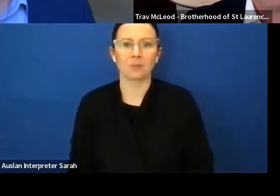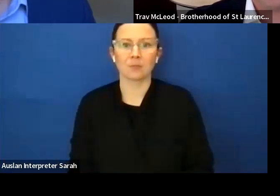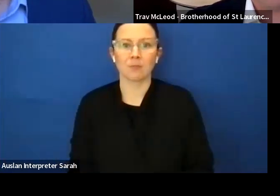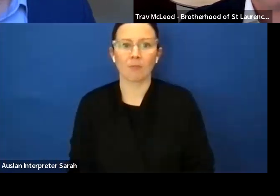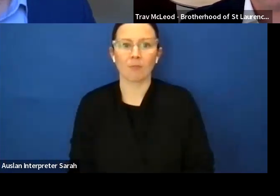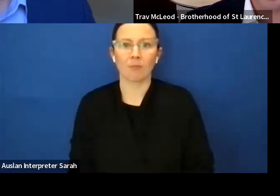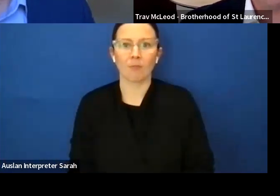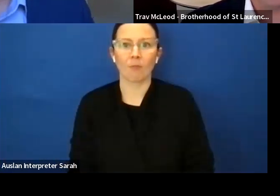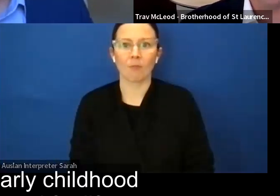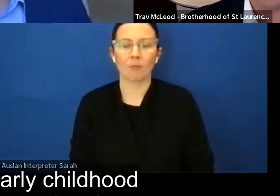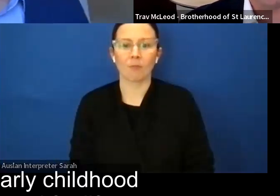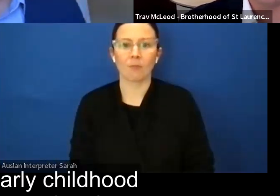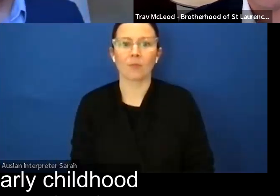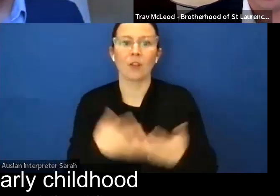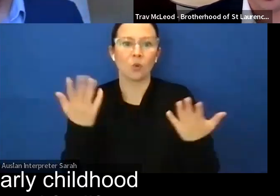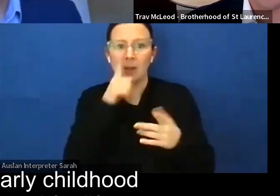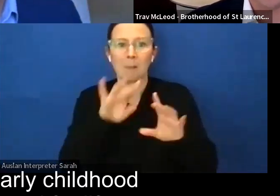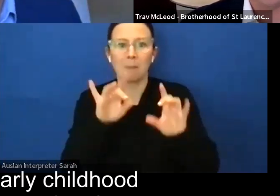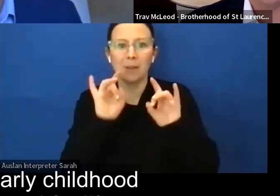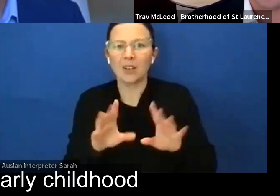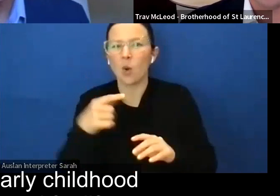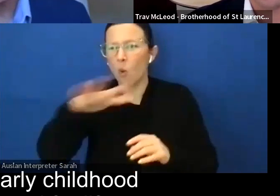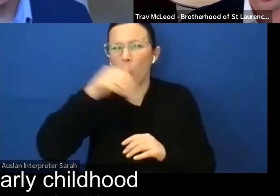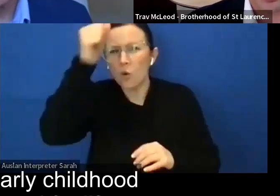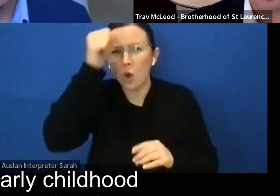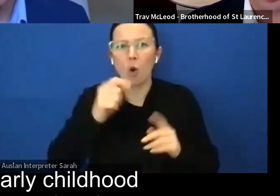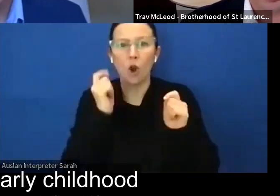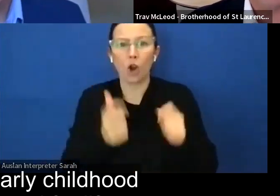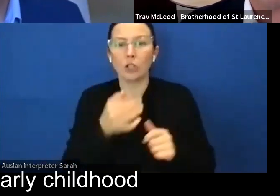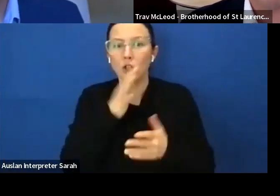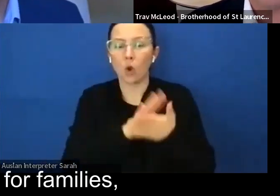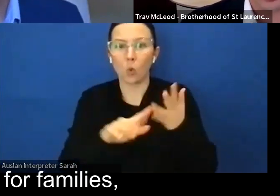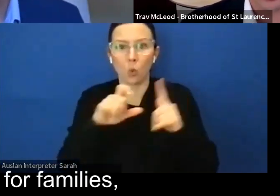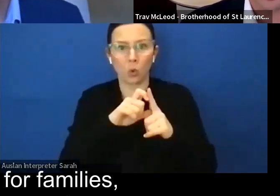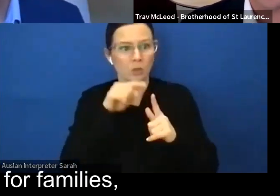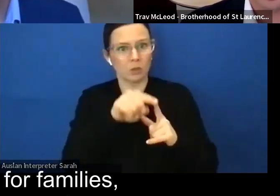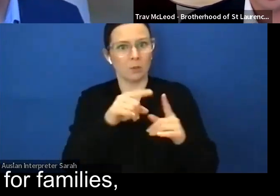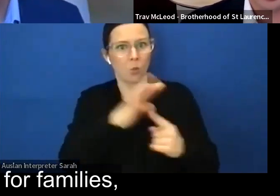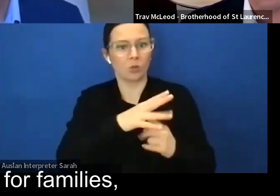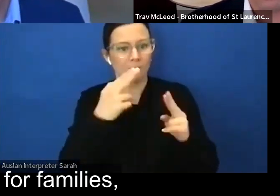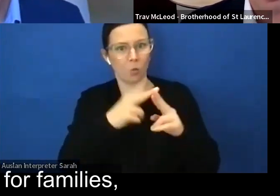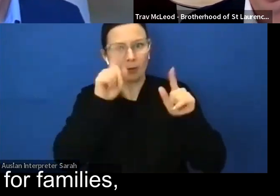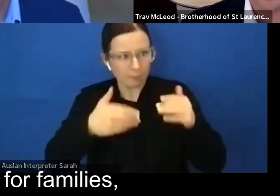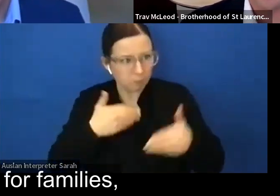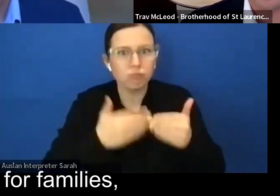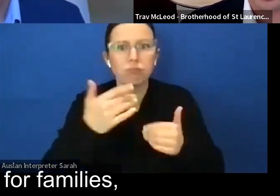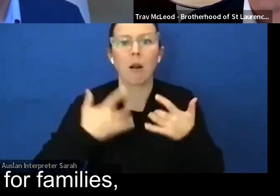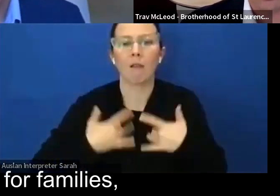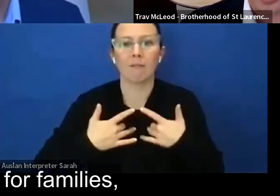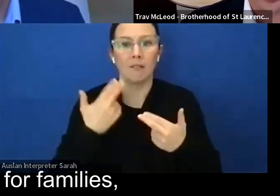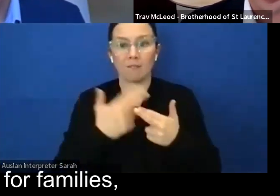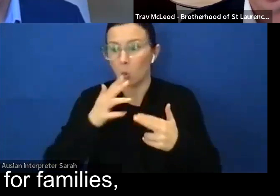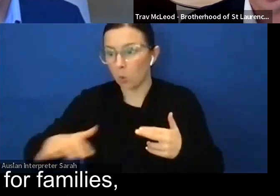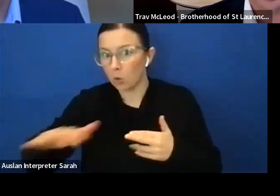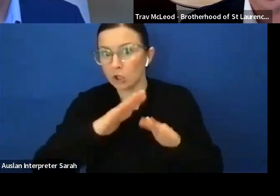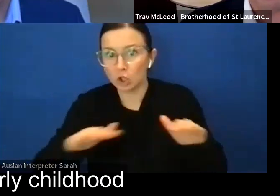begin. We all know early childhood is the launchpad for life, for children, for families, and for